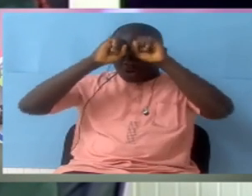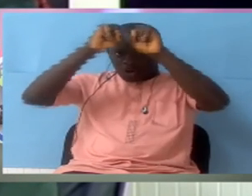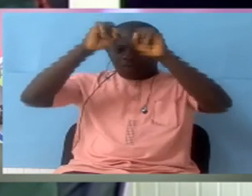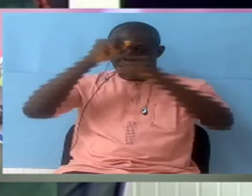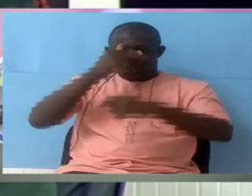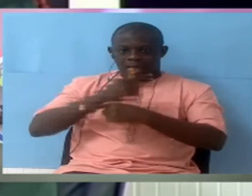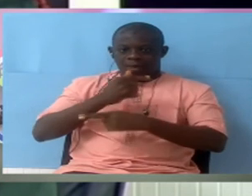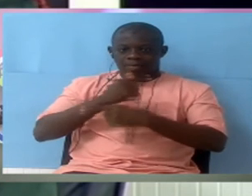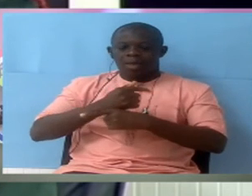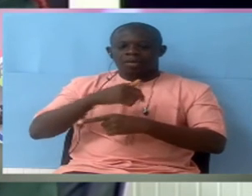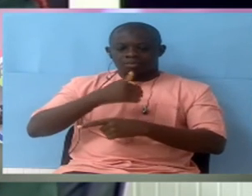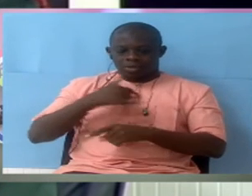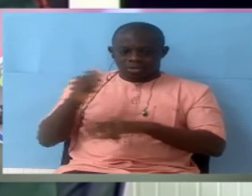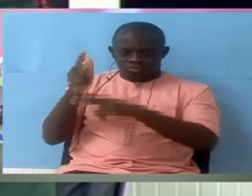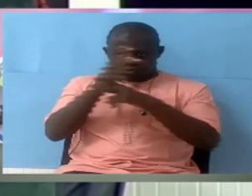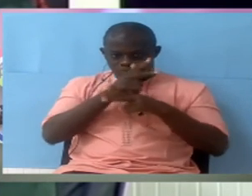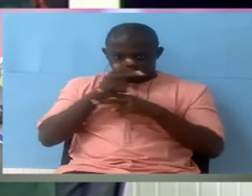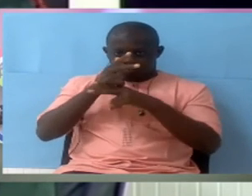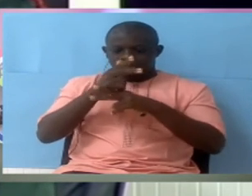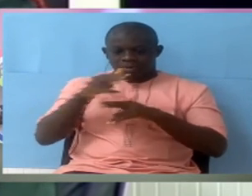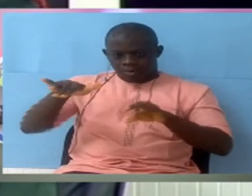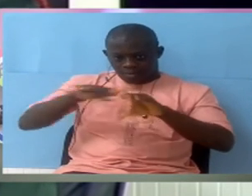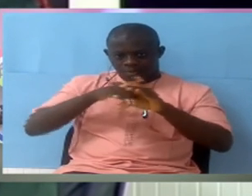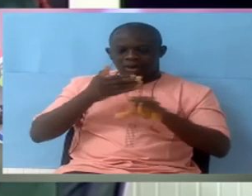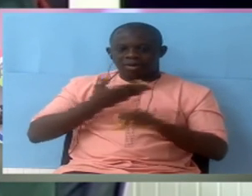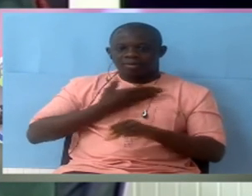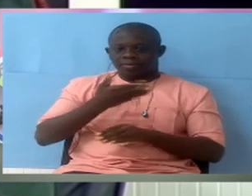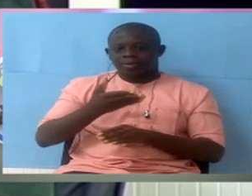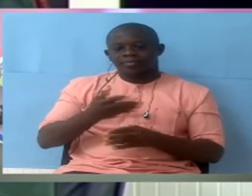Bokachi, you know, we are guard the President, but then in